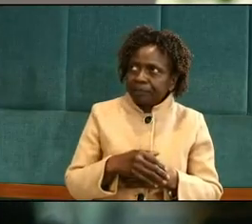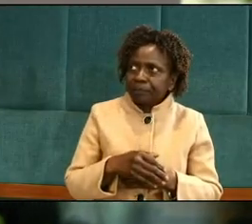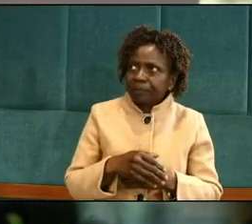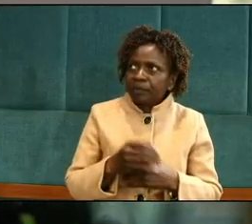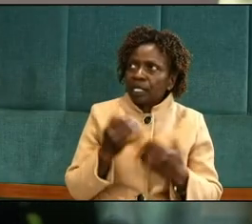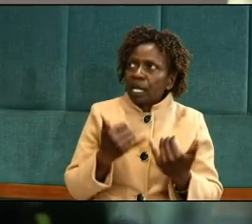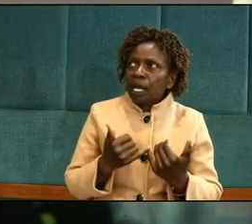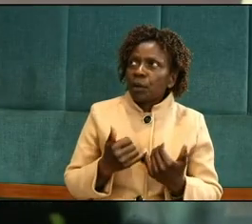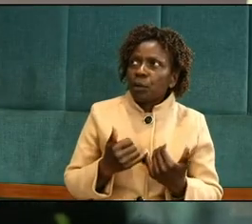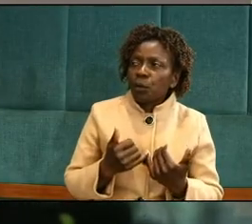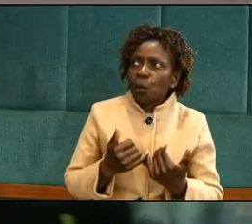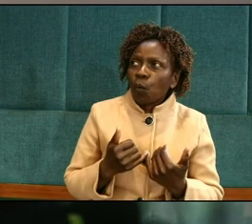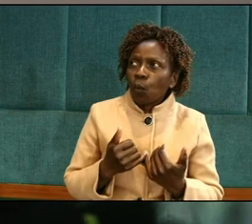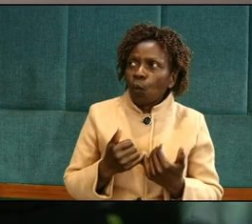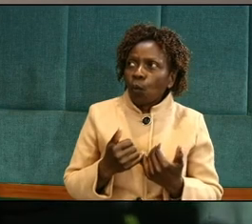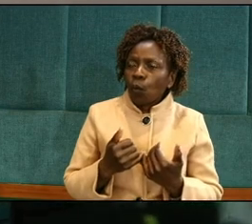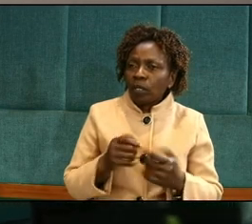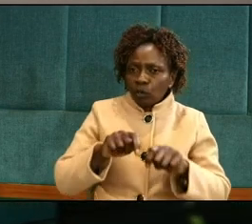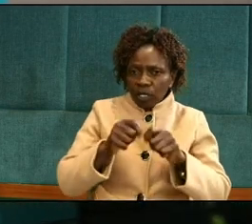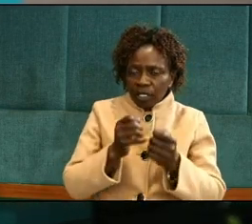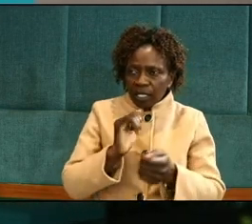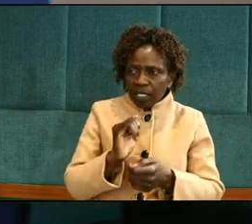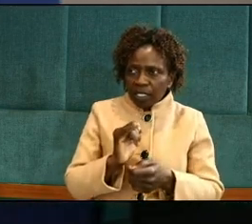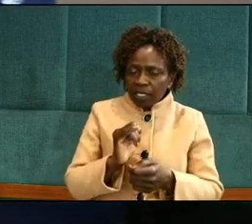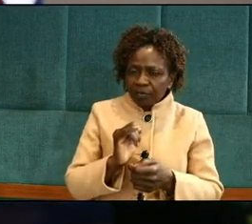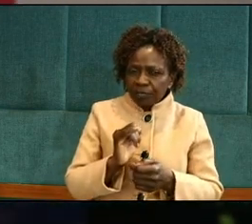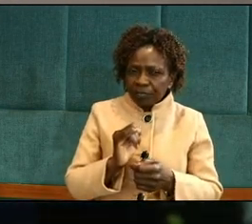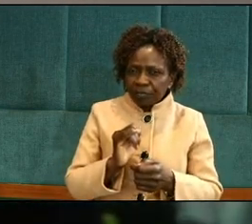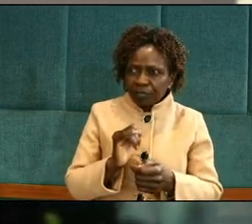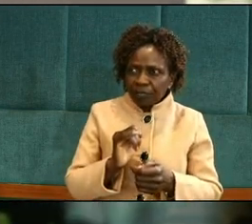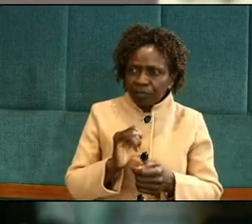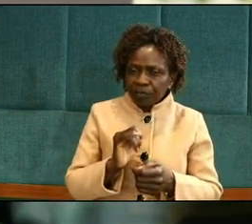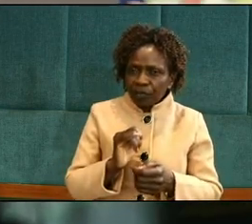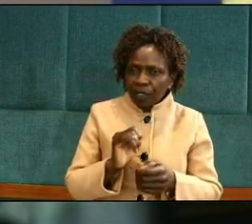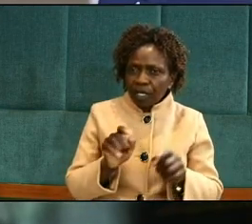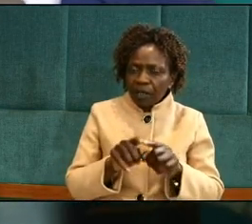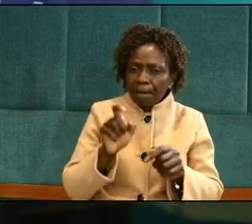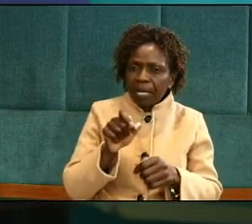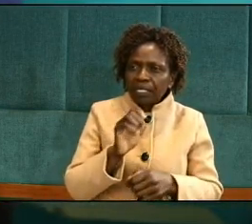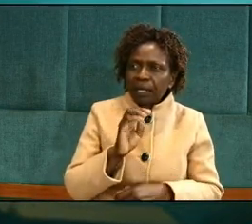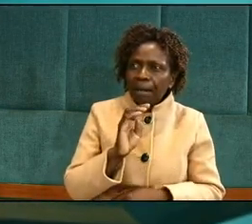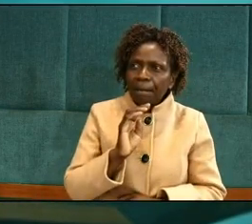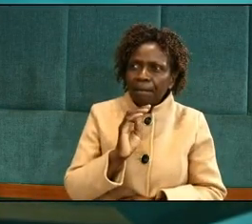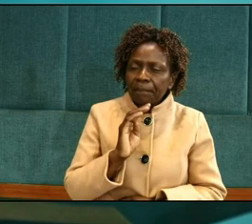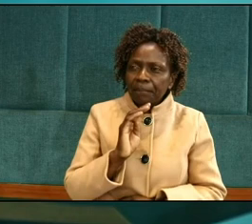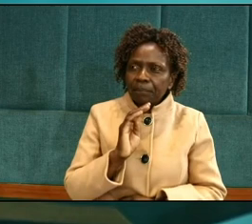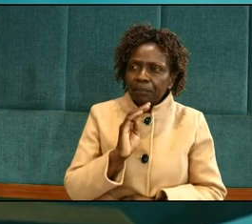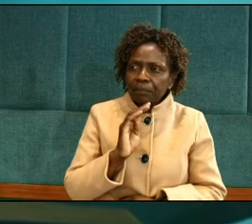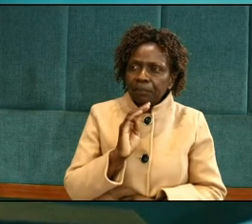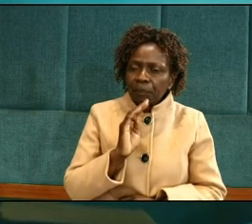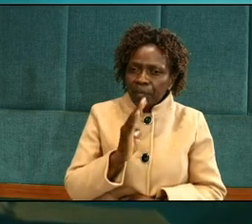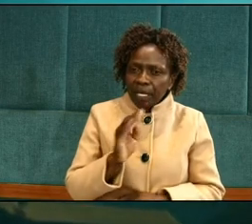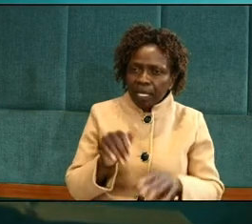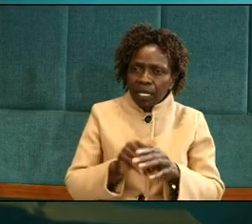Now, they are translations that render that as it must be held in